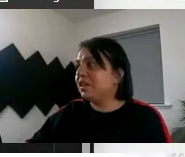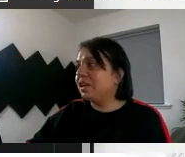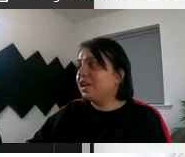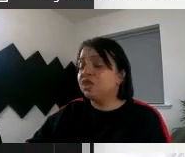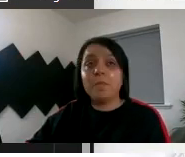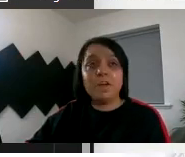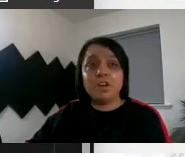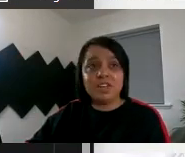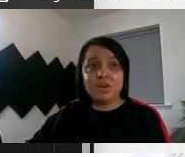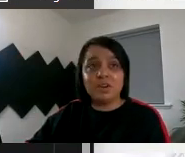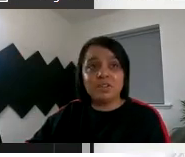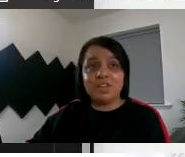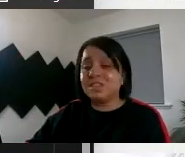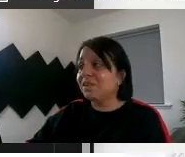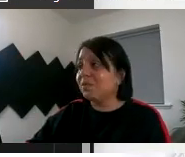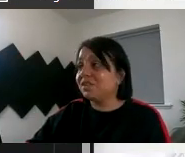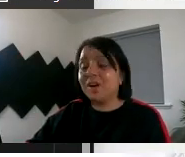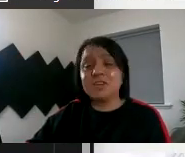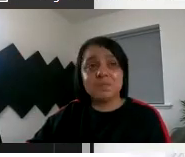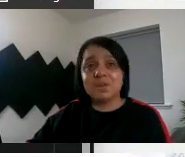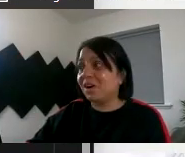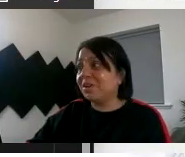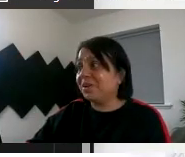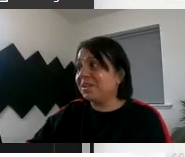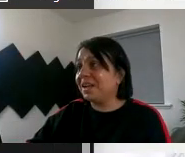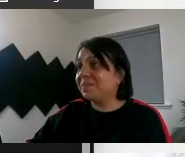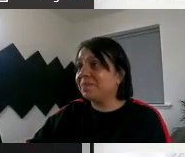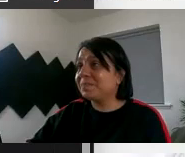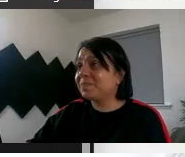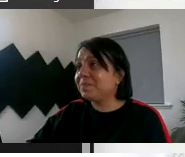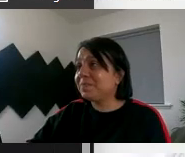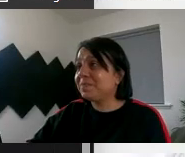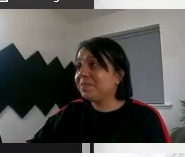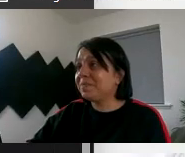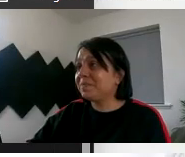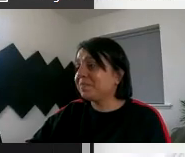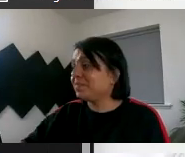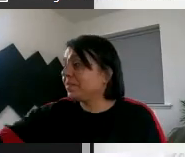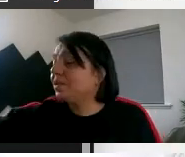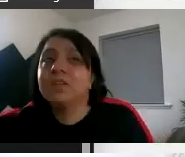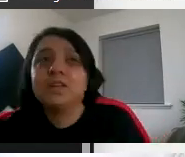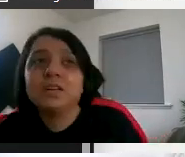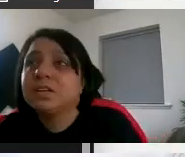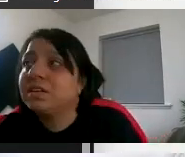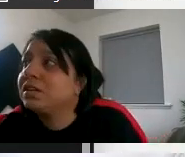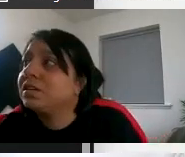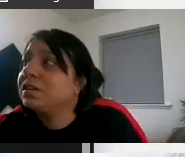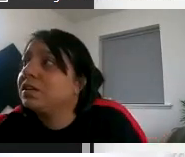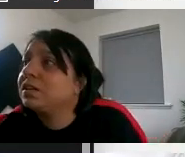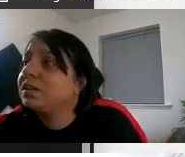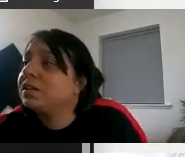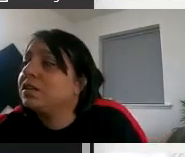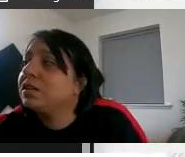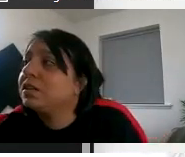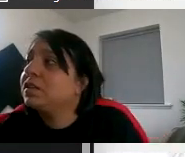completely. So you might not understand a word of this, which is fine because sometimes I don't either. Yo, what's going on? It's your boy Ryan. See today's video